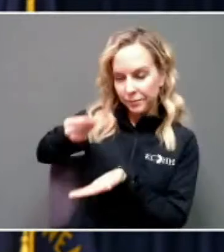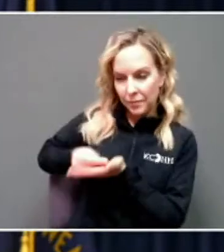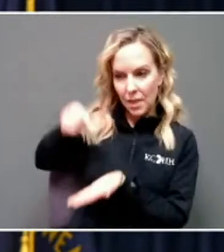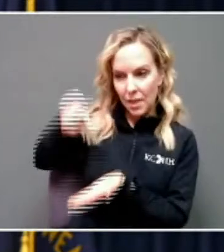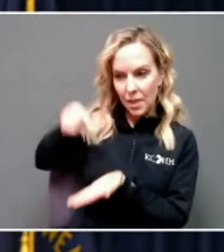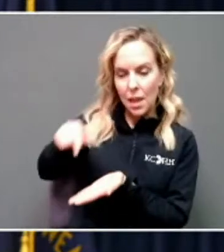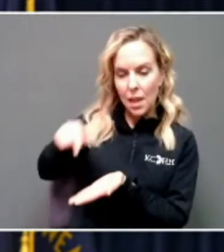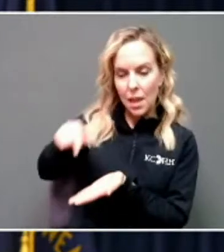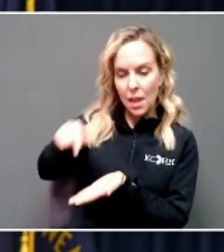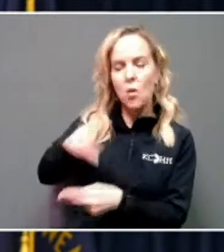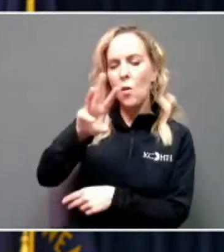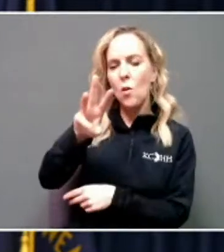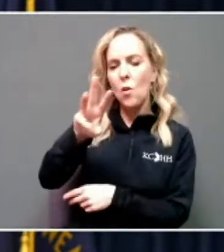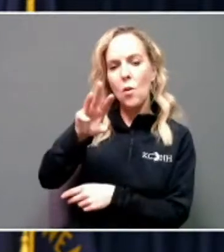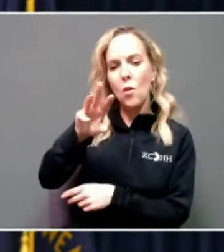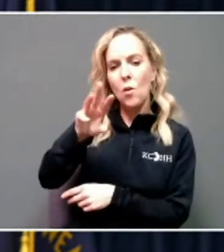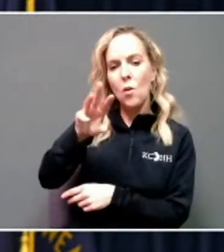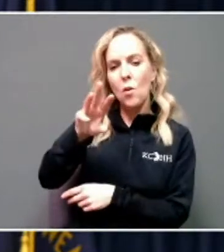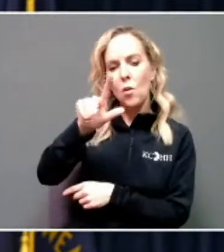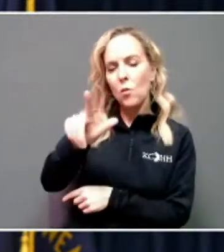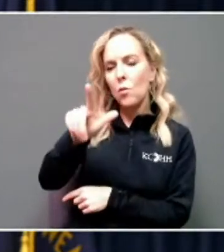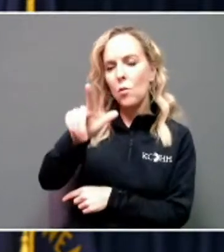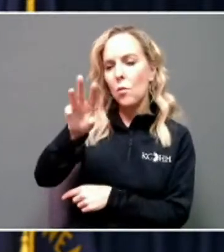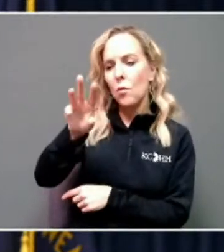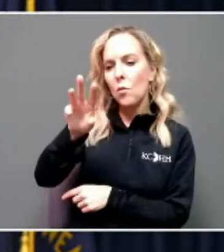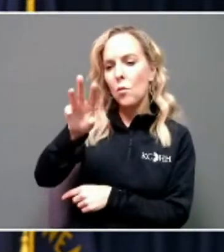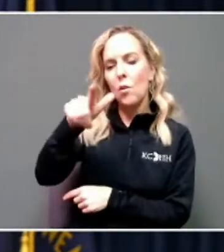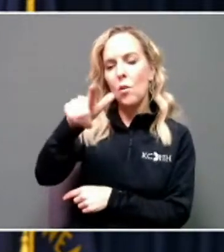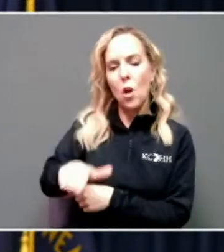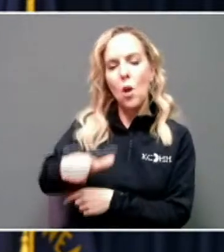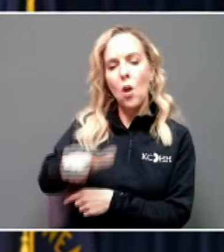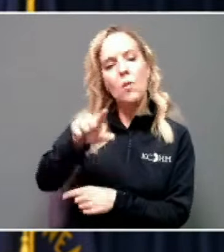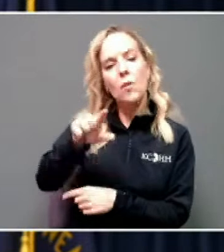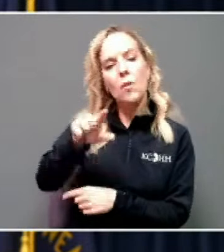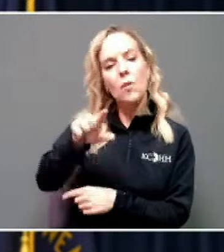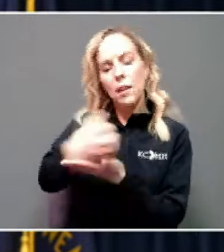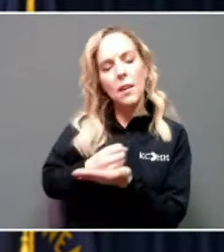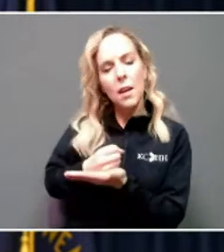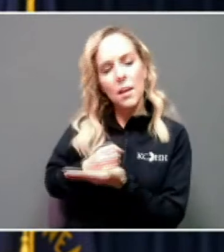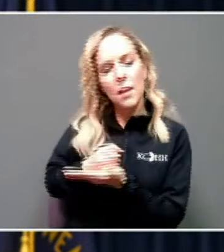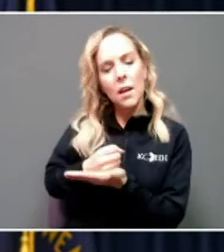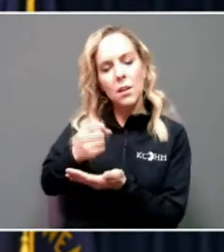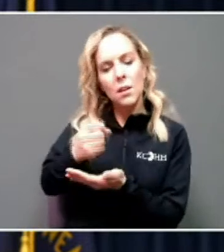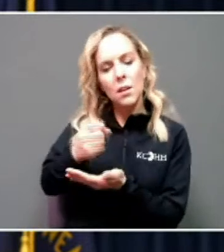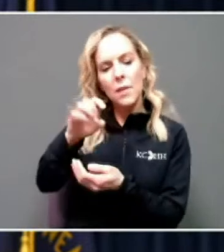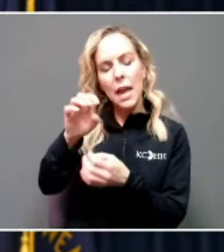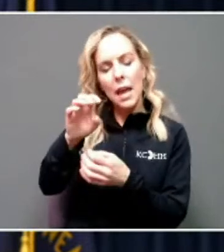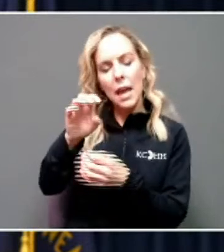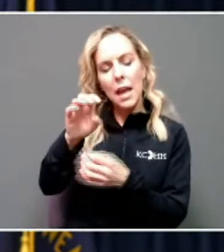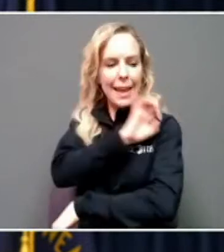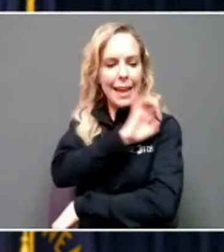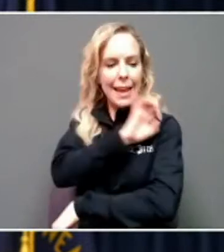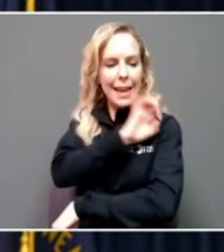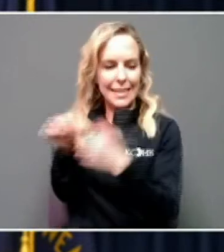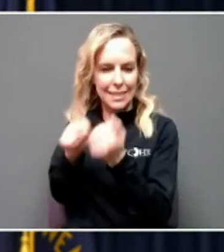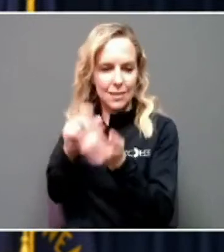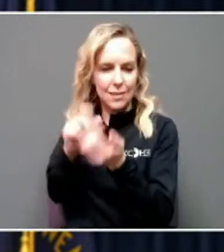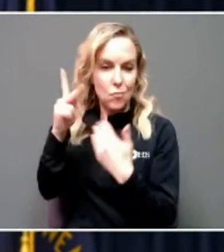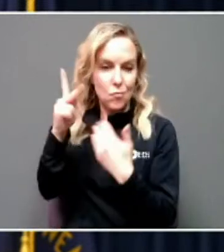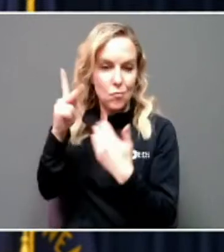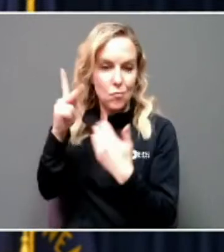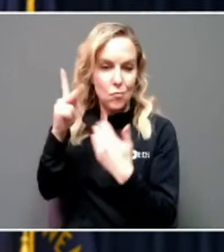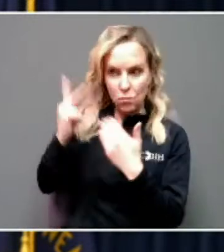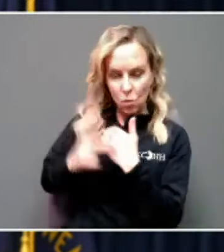program, the Low Income Home Energy Assistance Program. Eligible households will be able to access vital support with